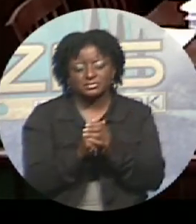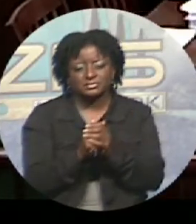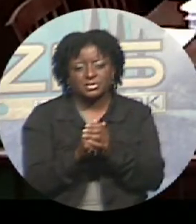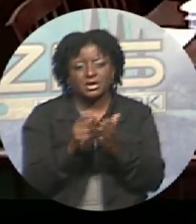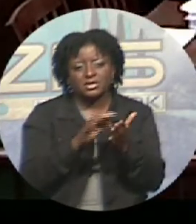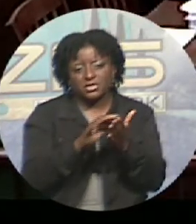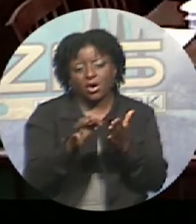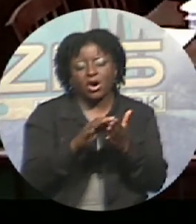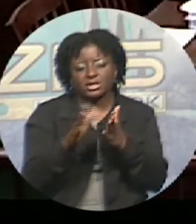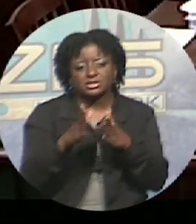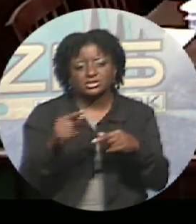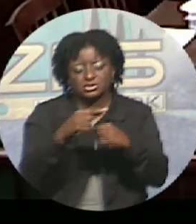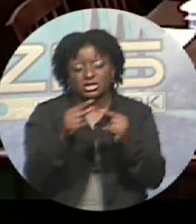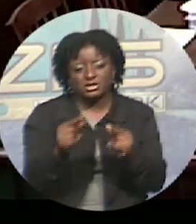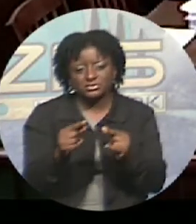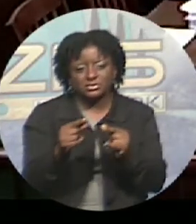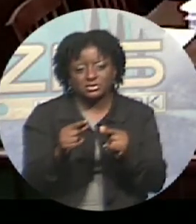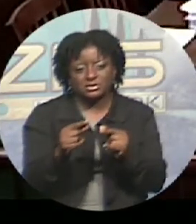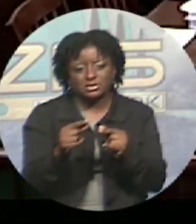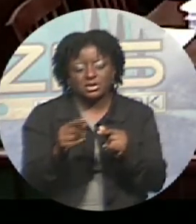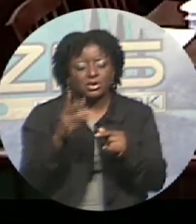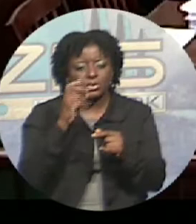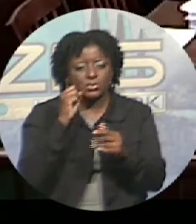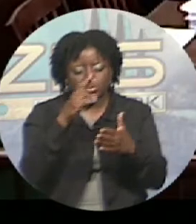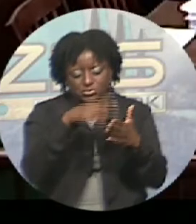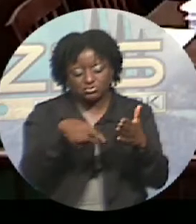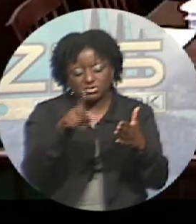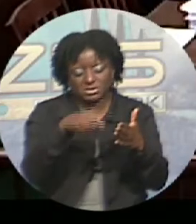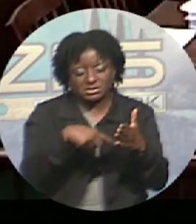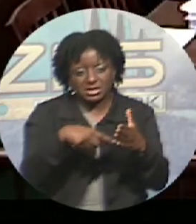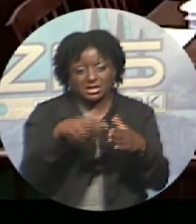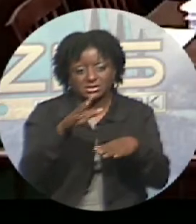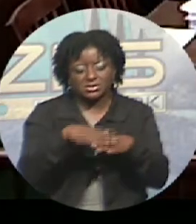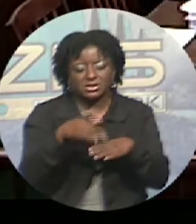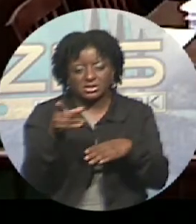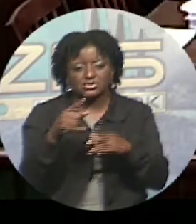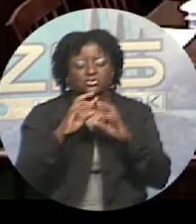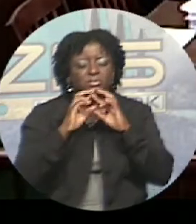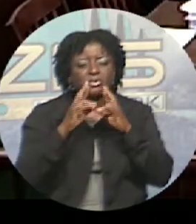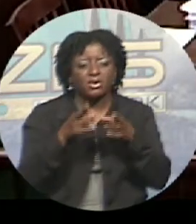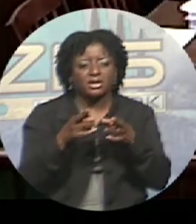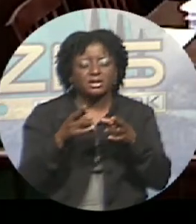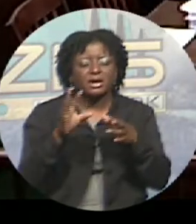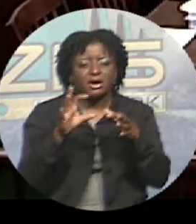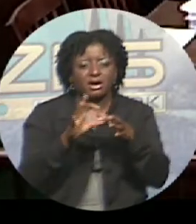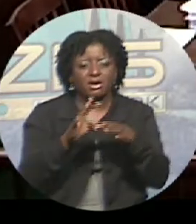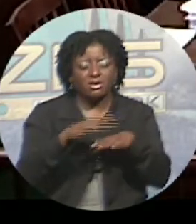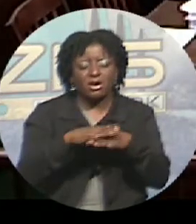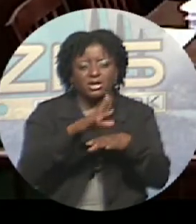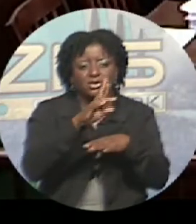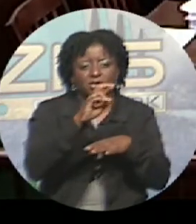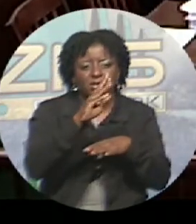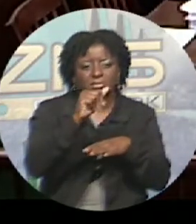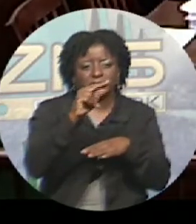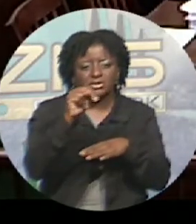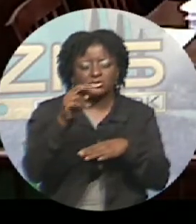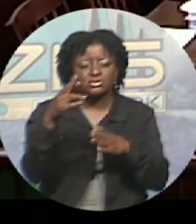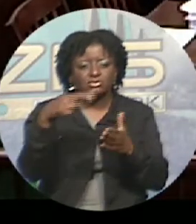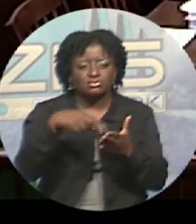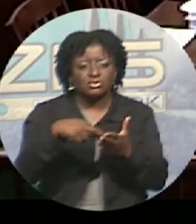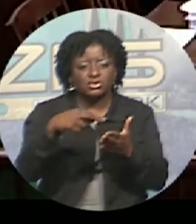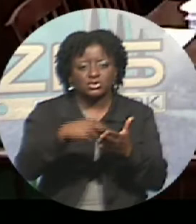he released on urban renewal, citing concerns with the operation of programs from the department. The House Speaker told the PAC to hold off on a